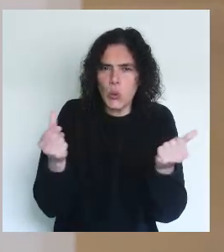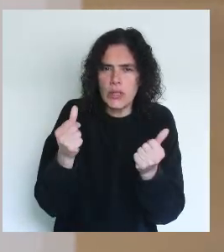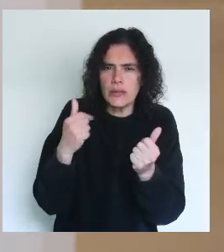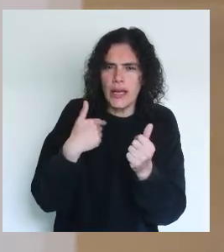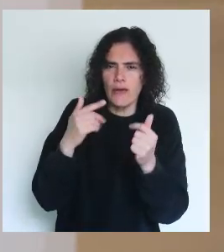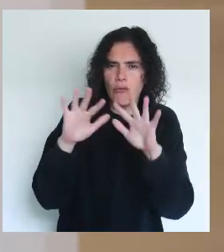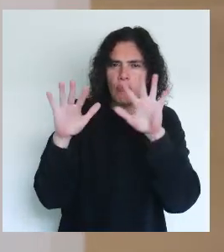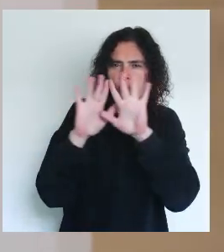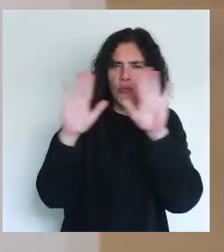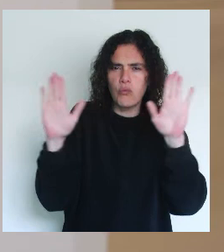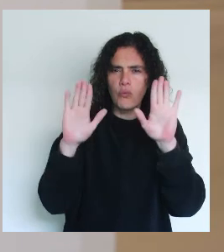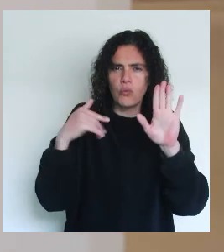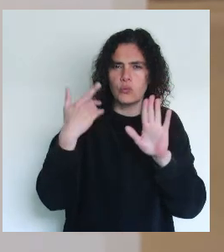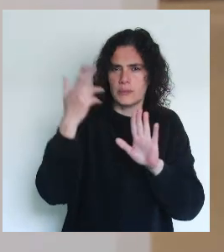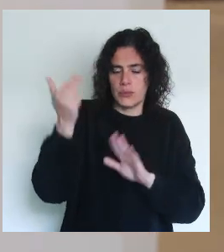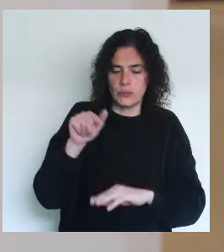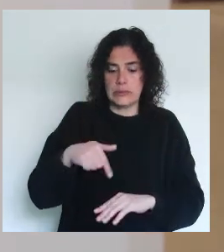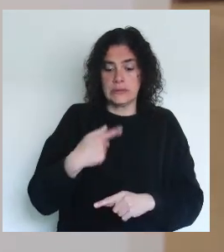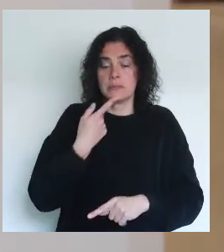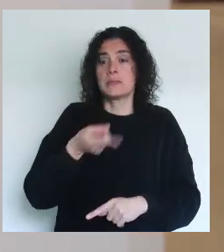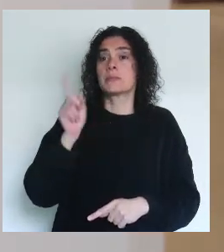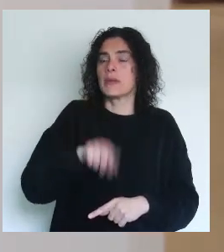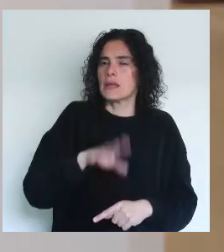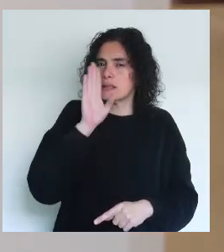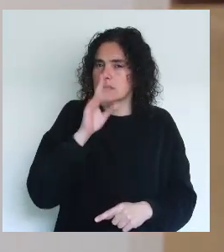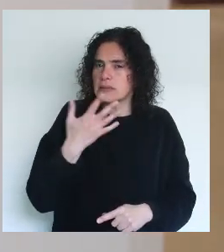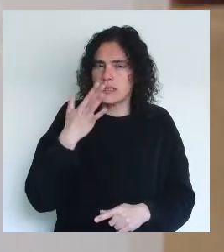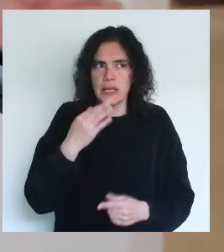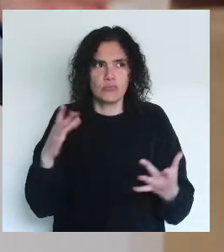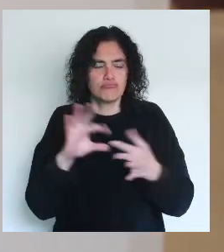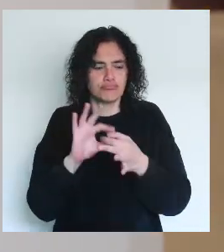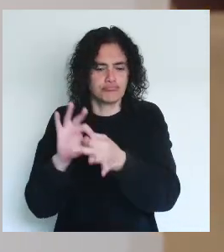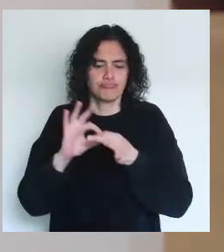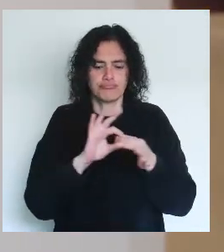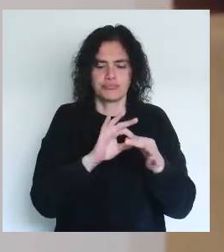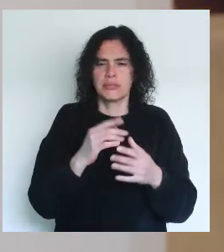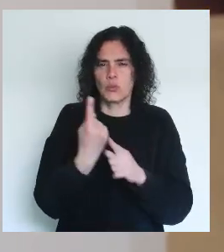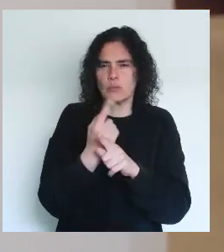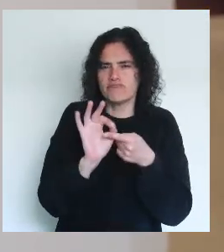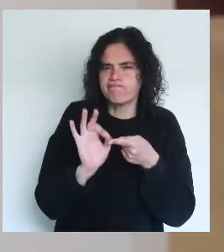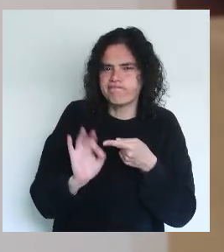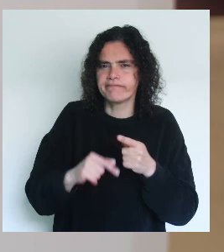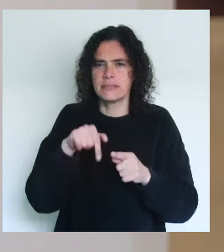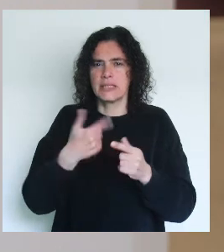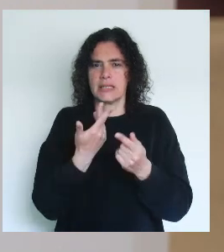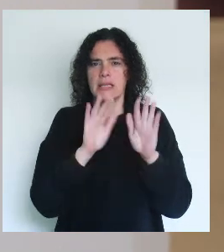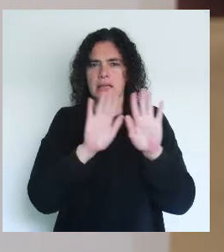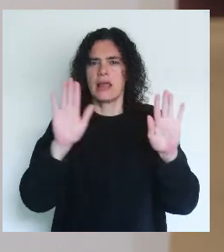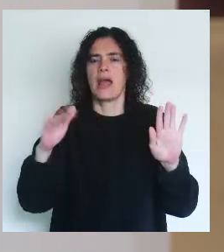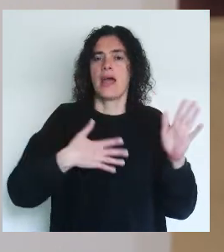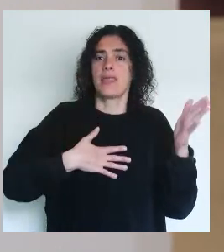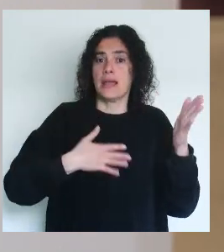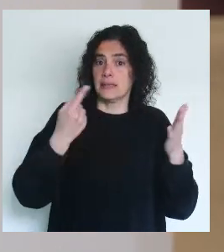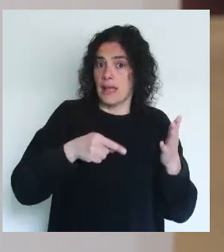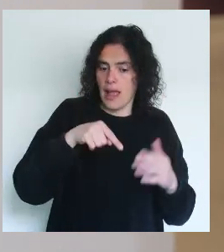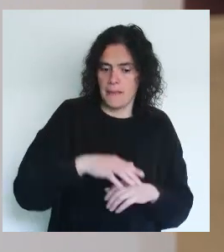the background of the painting. Again, if you could try to connect the different aspects of this gallery, you